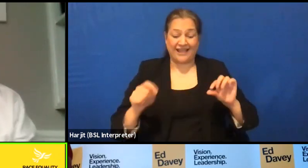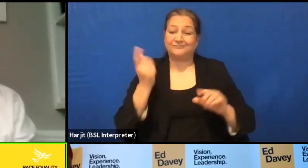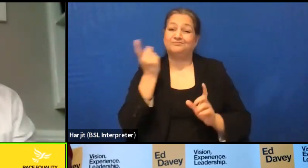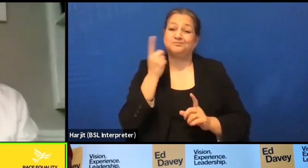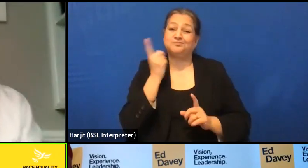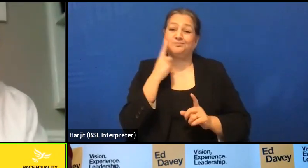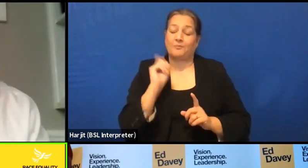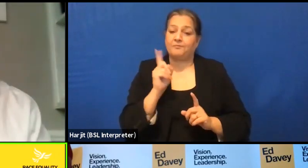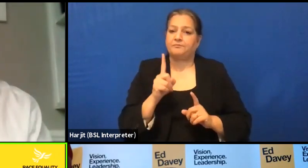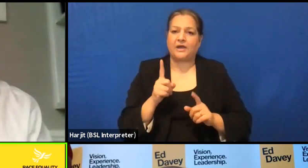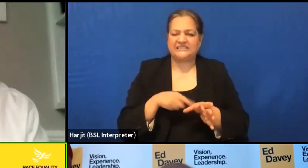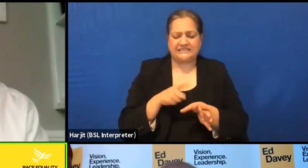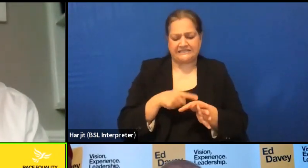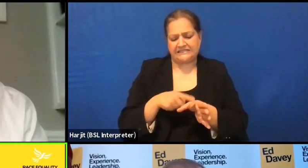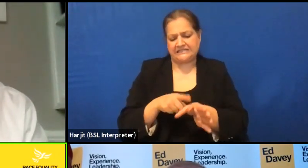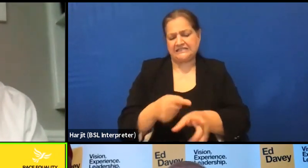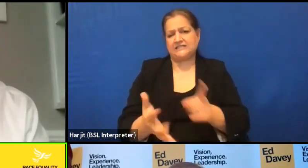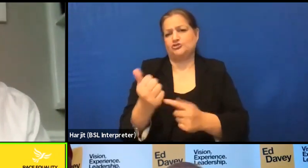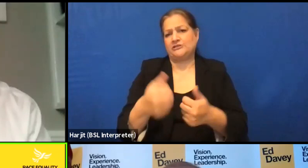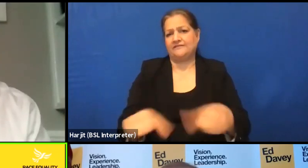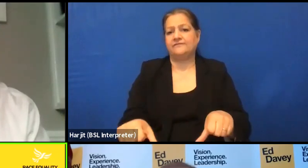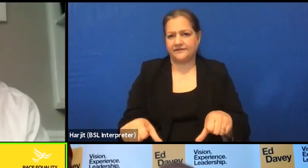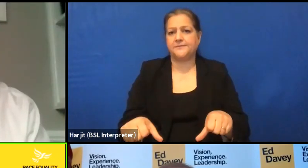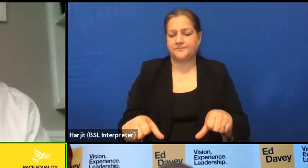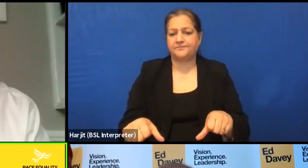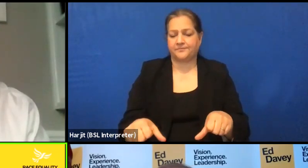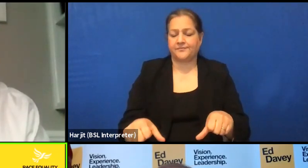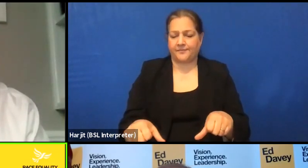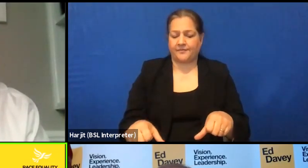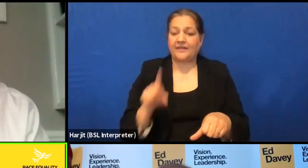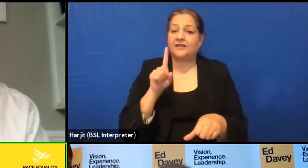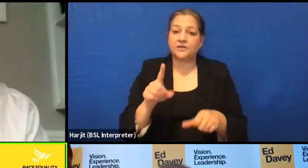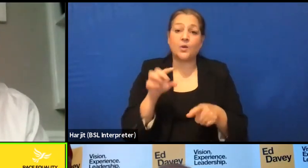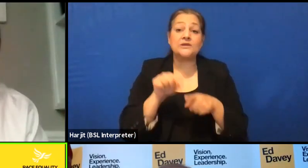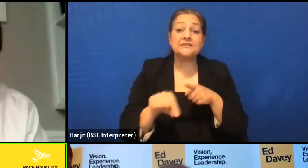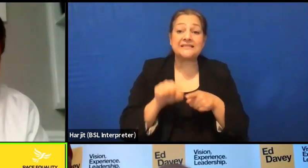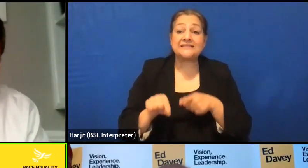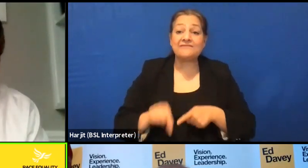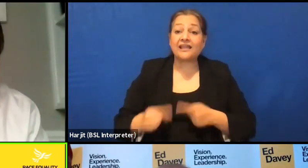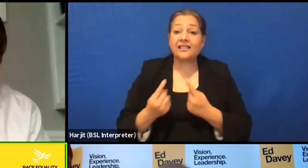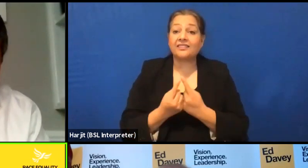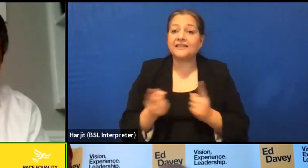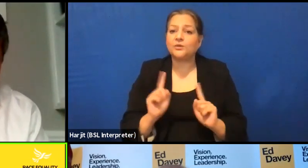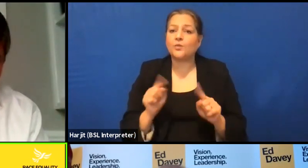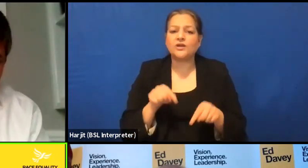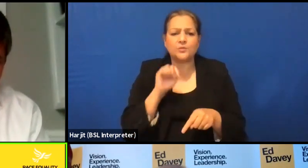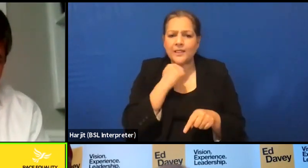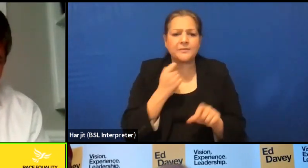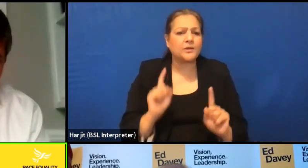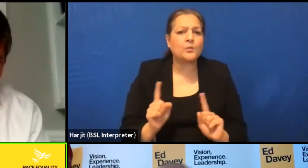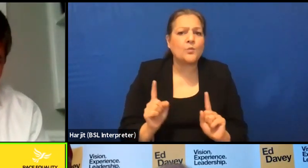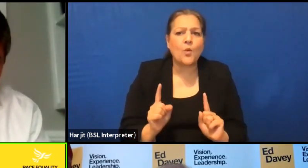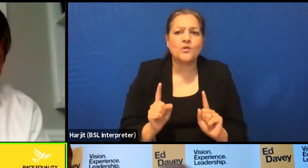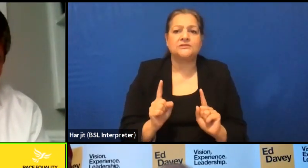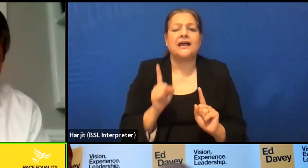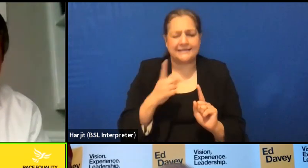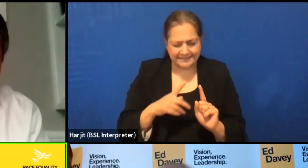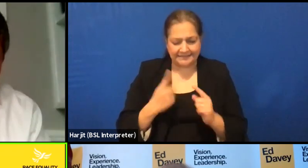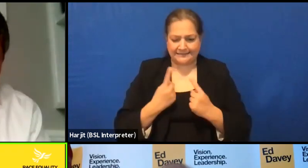are some of the specifics that I hope that we will look at? But again, I do think that this needs to be co-created. This should not